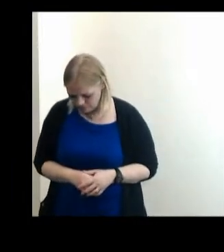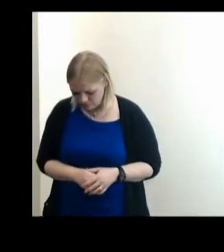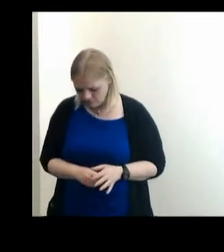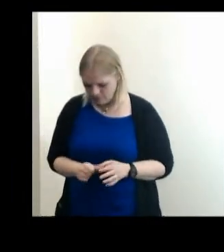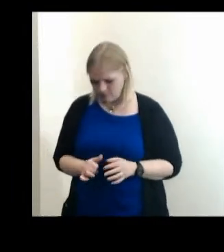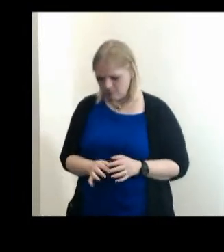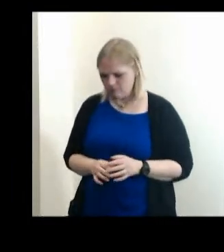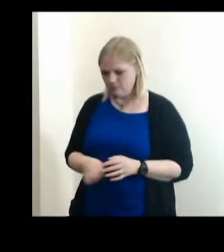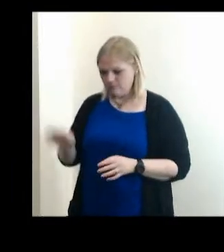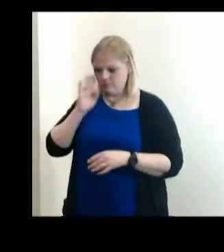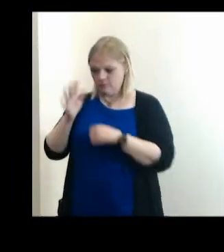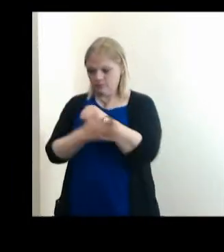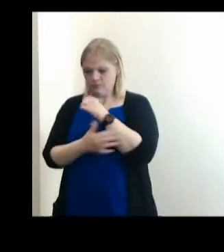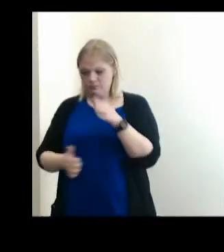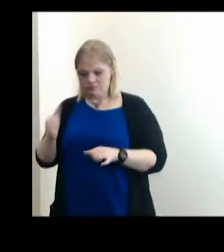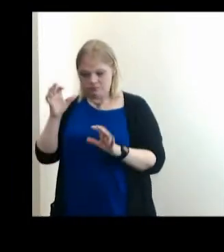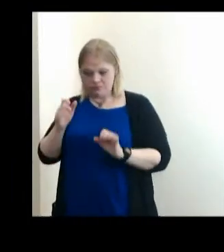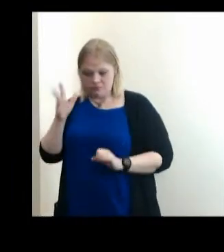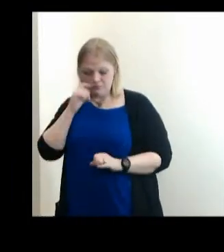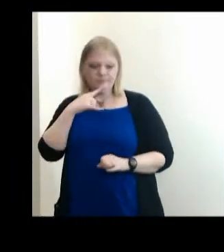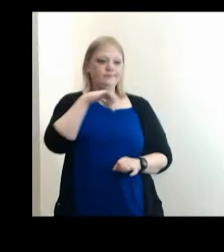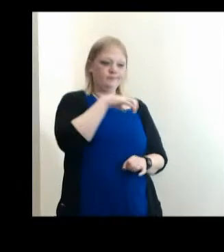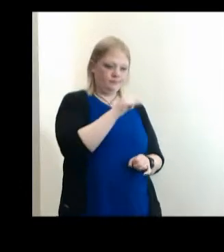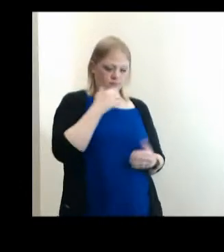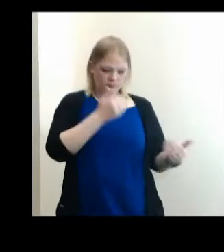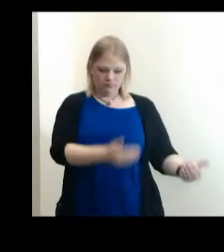Hi, County Executive. Can you hear me? Yes, I can hear you. Go ahead.